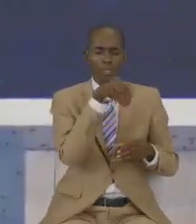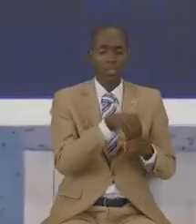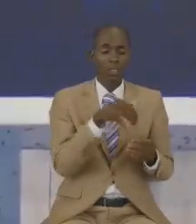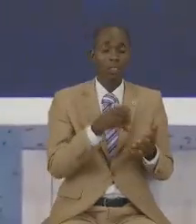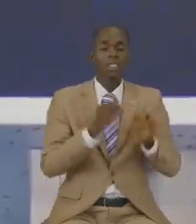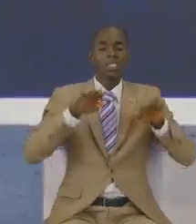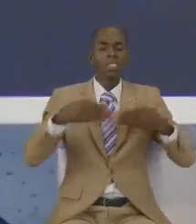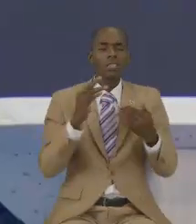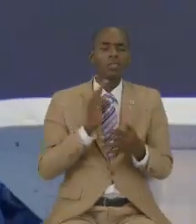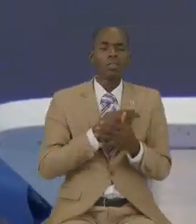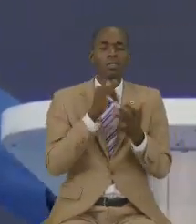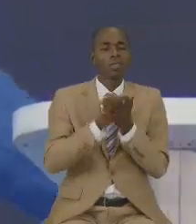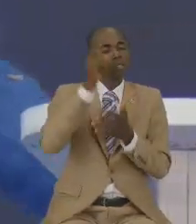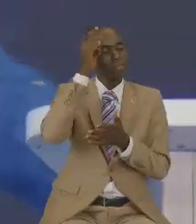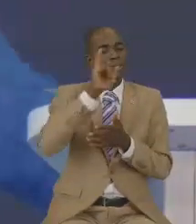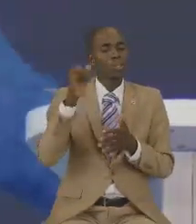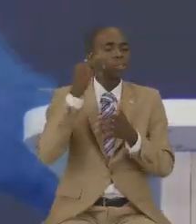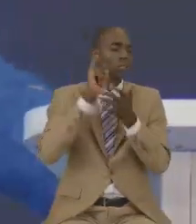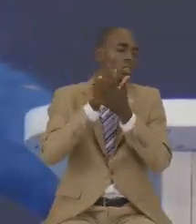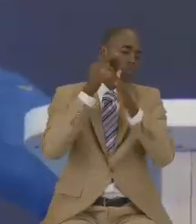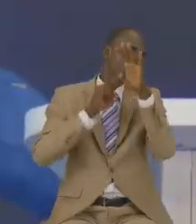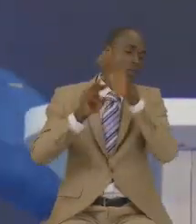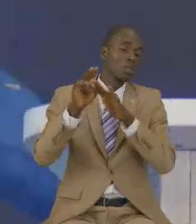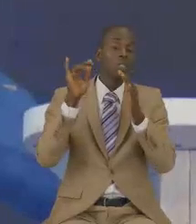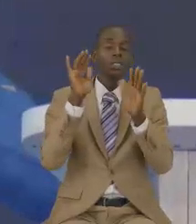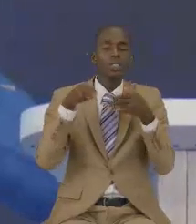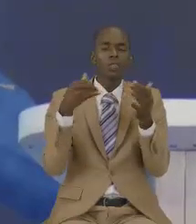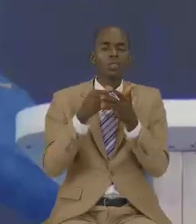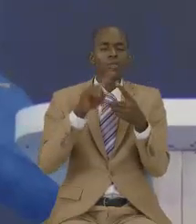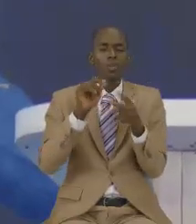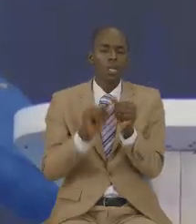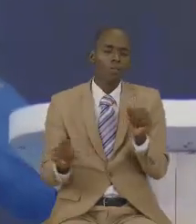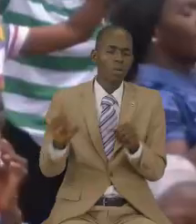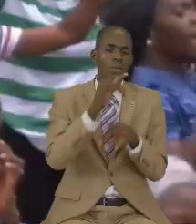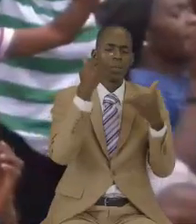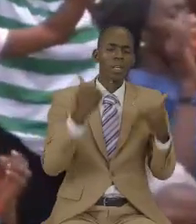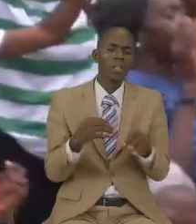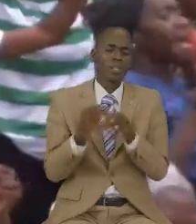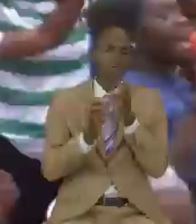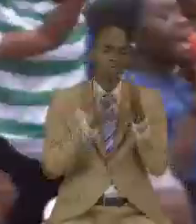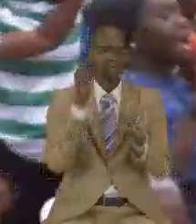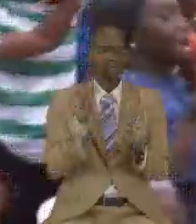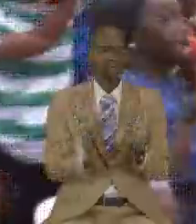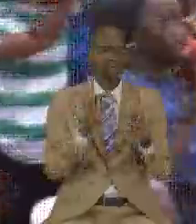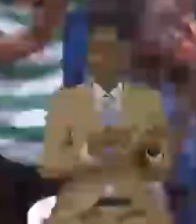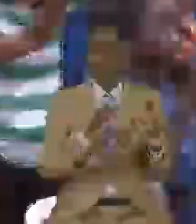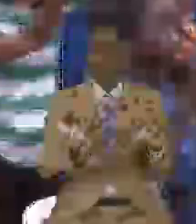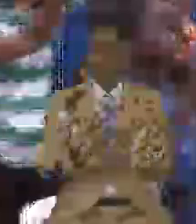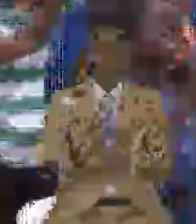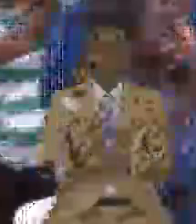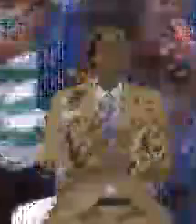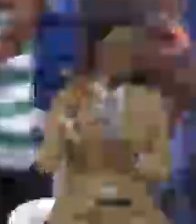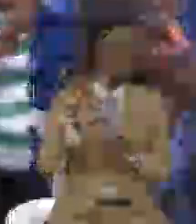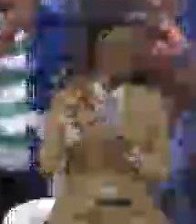that understanding, that vision, give that to everyone right now in Jesus' name. Put testimony